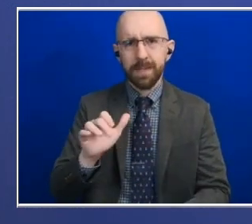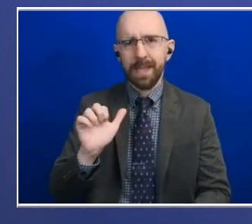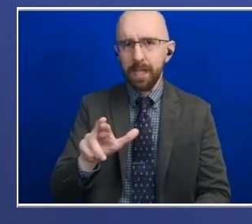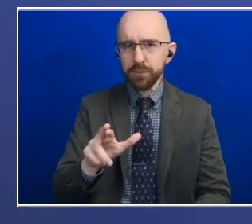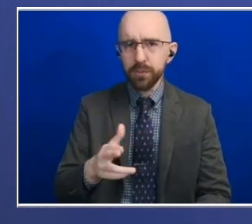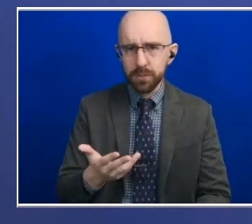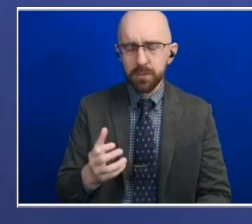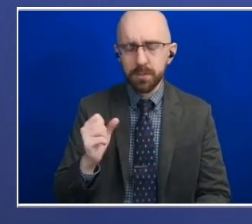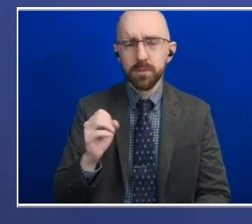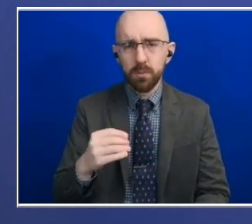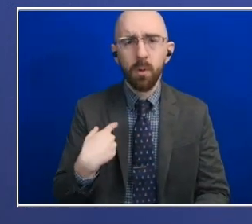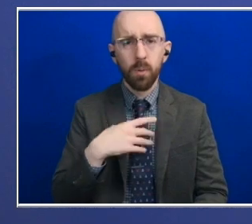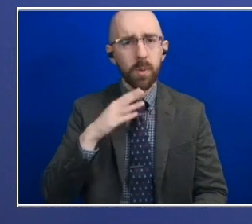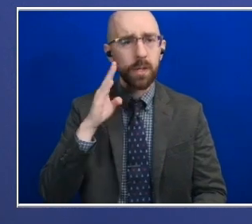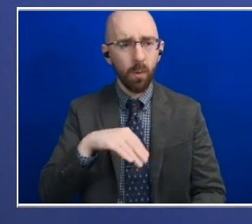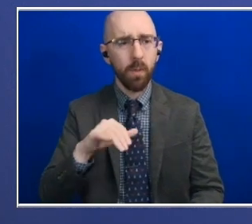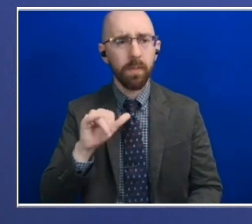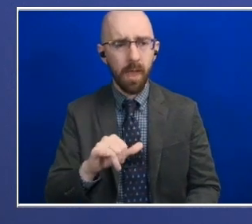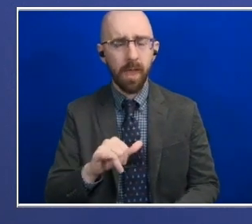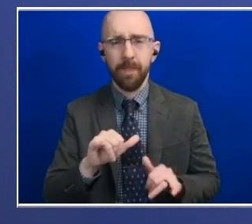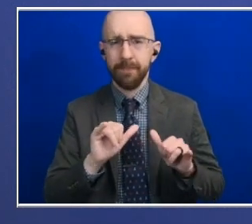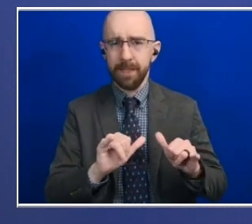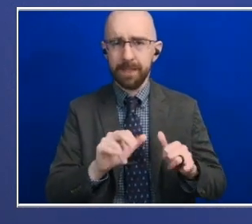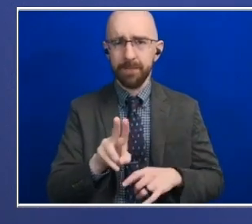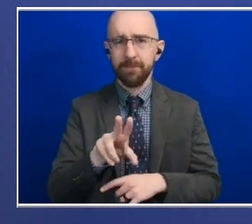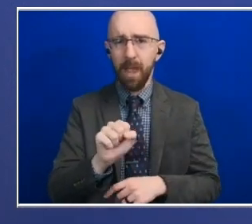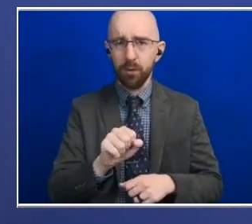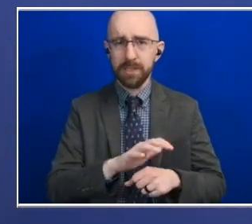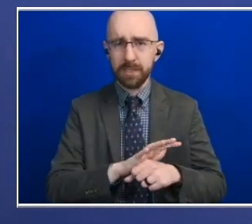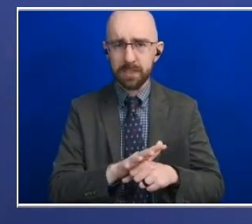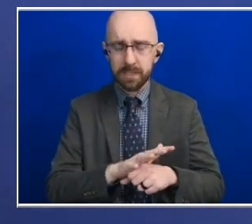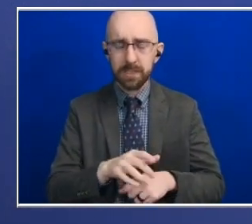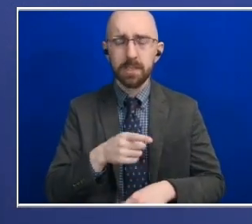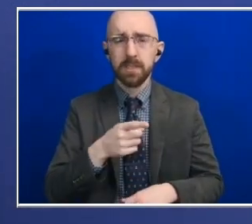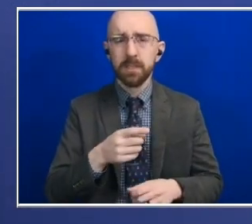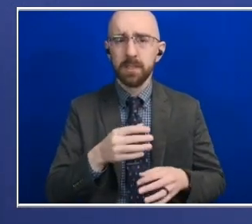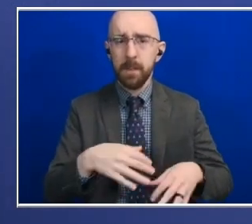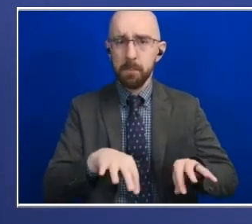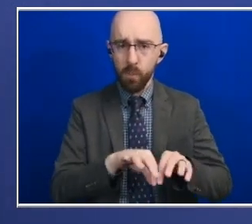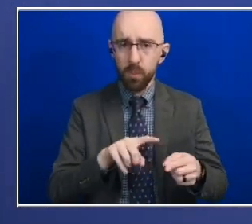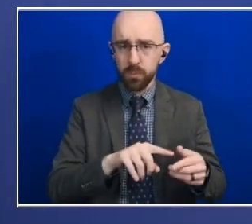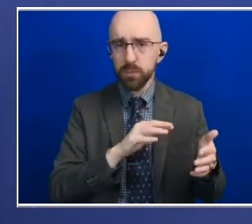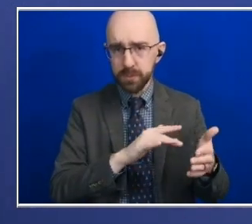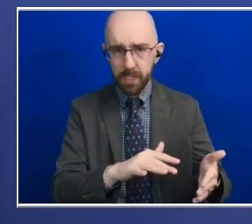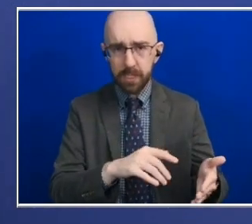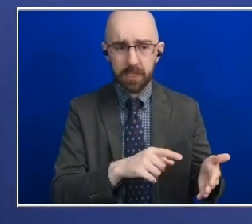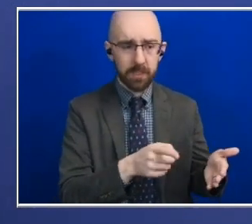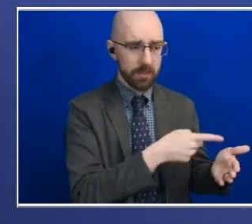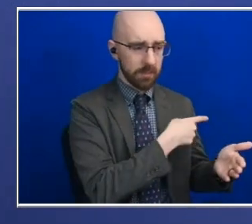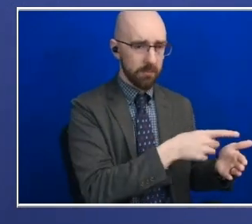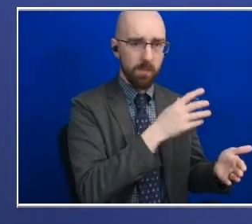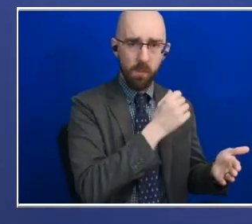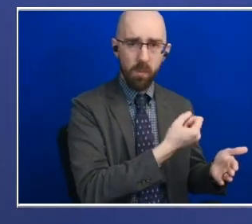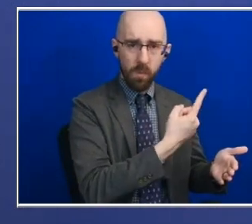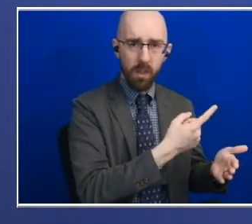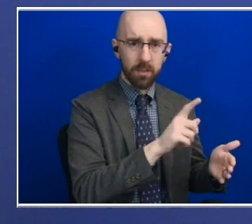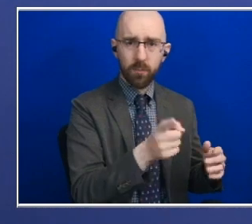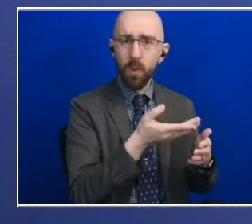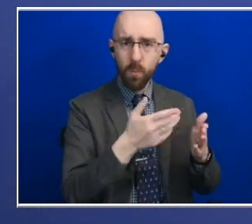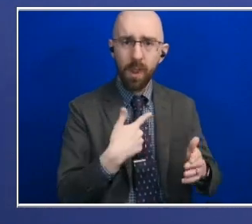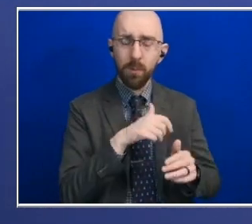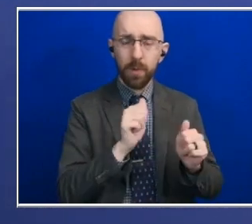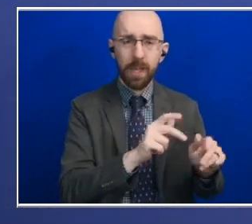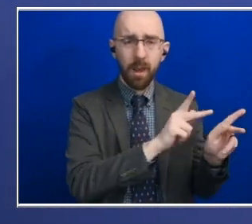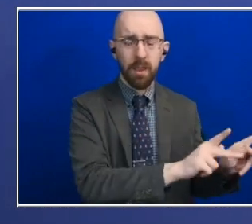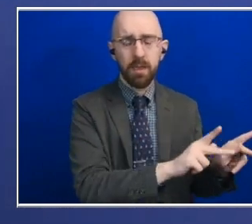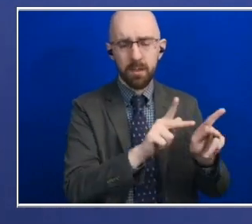that these viruses are important to study because that's the only way that we can get